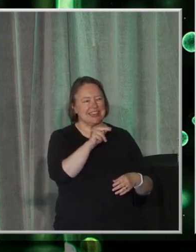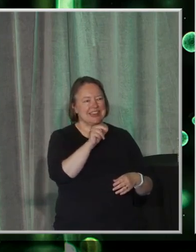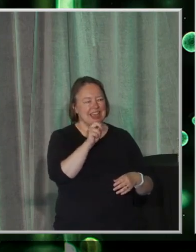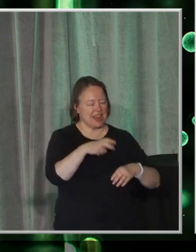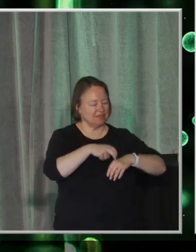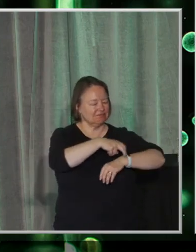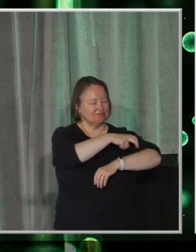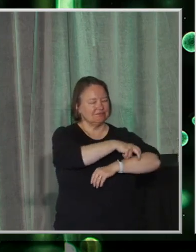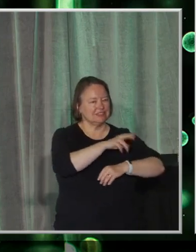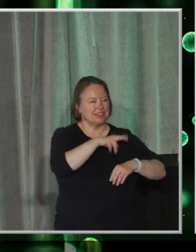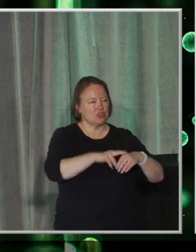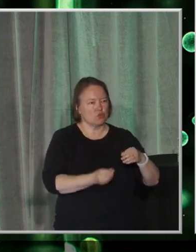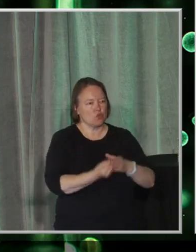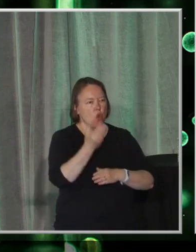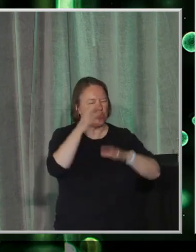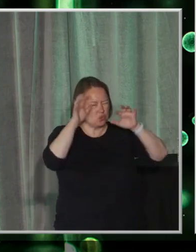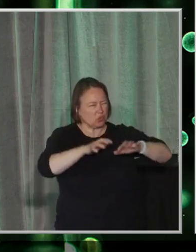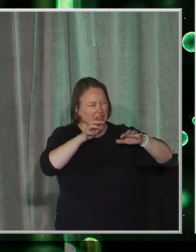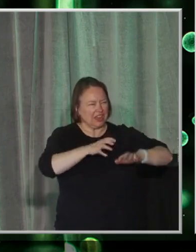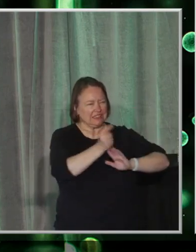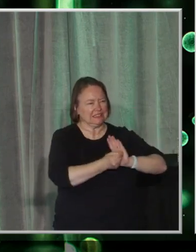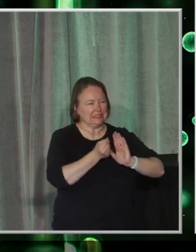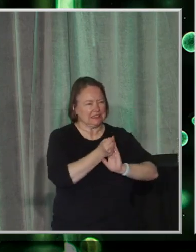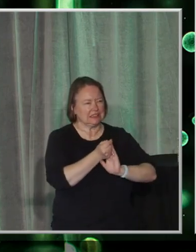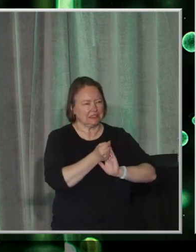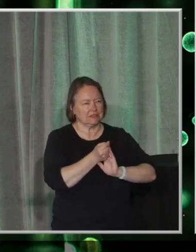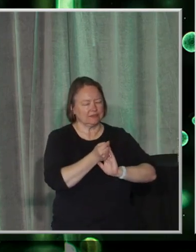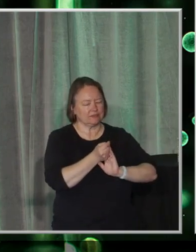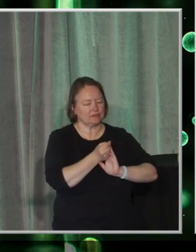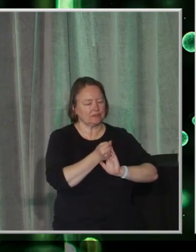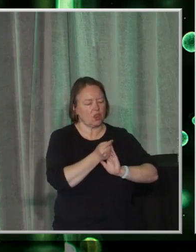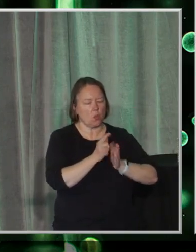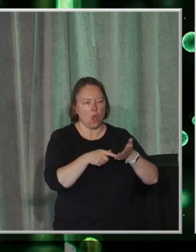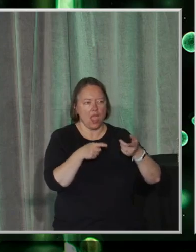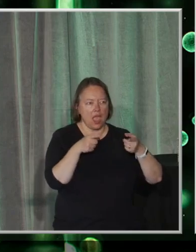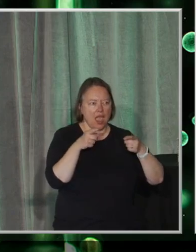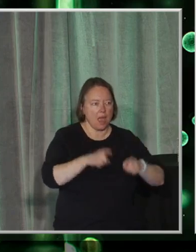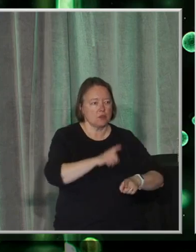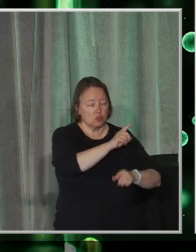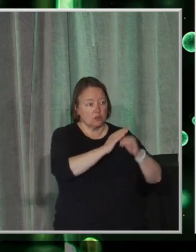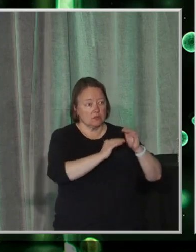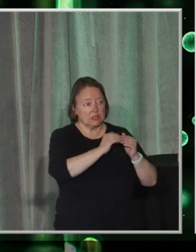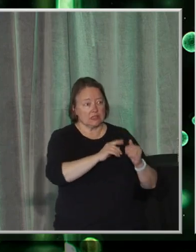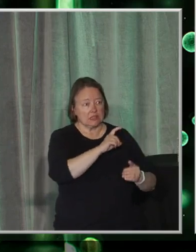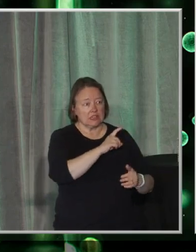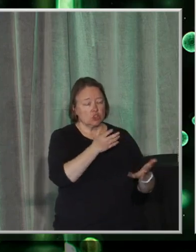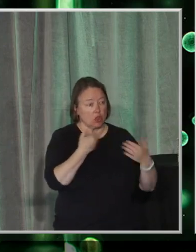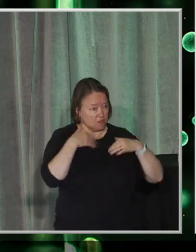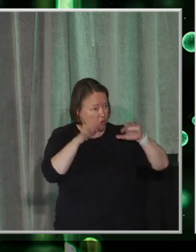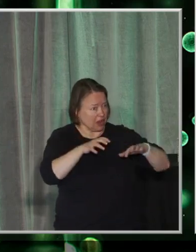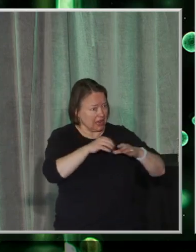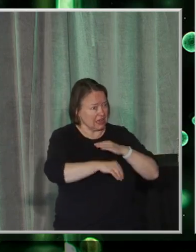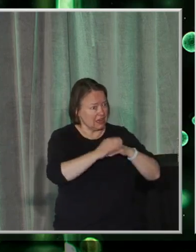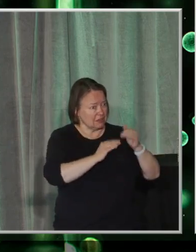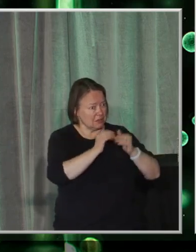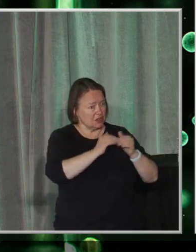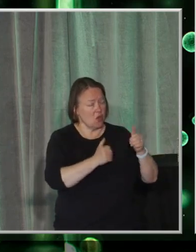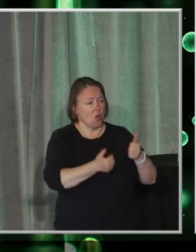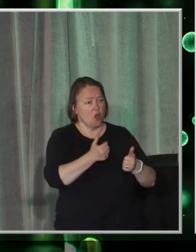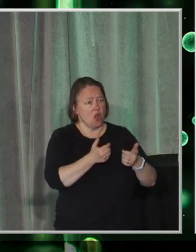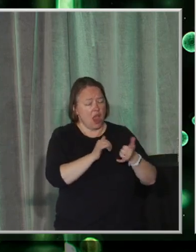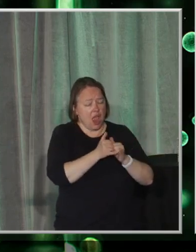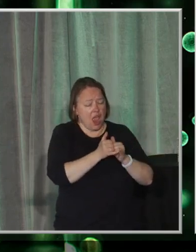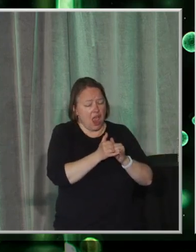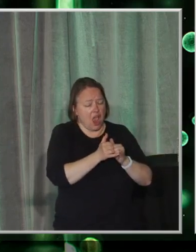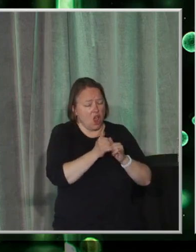naturally grows during the rainy season, what happens in your facility? Do you have rain? Or